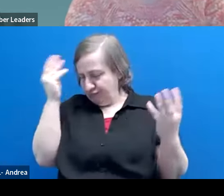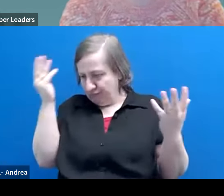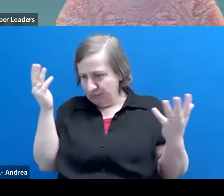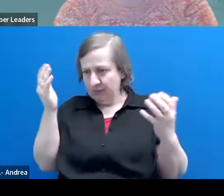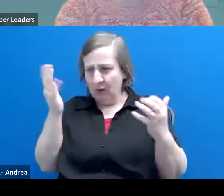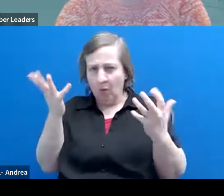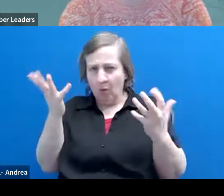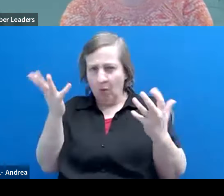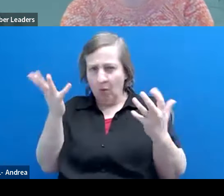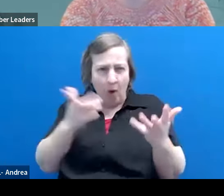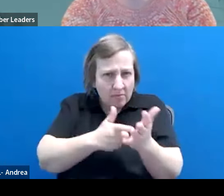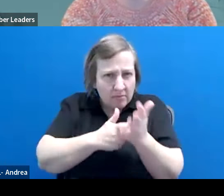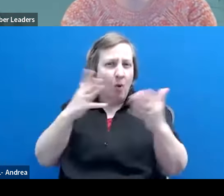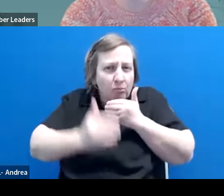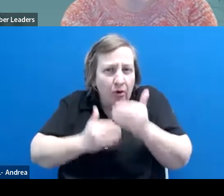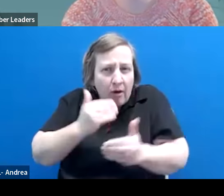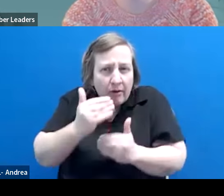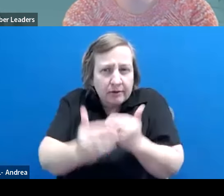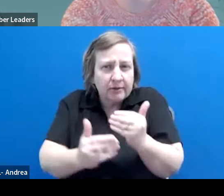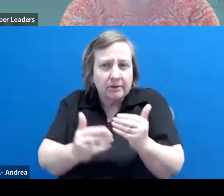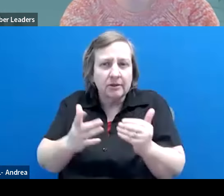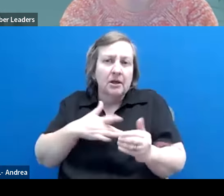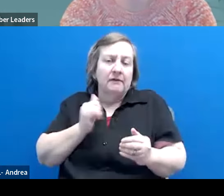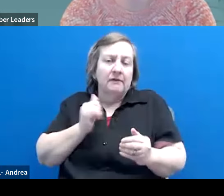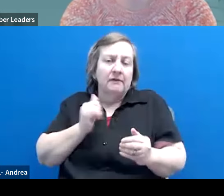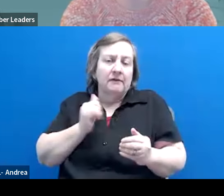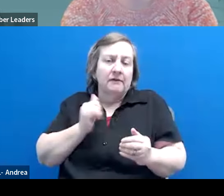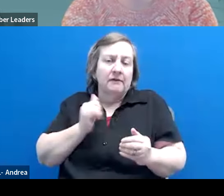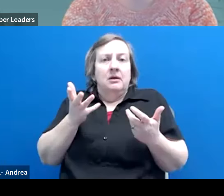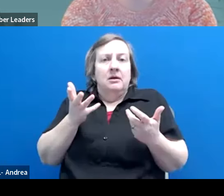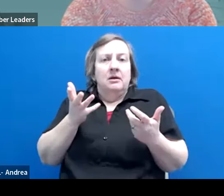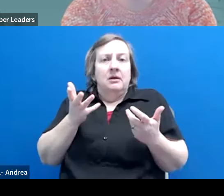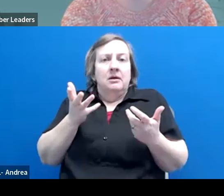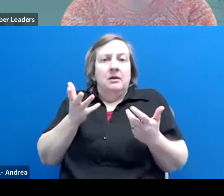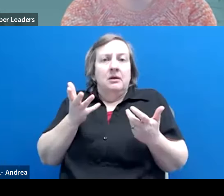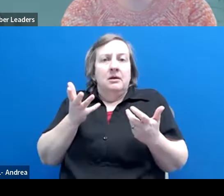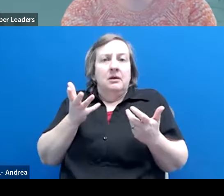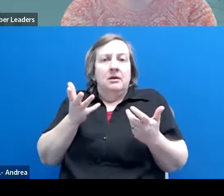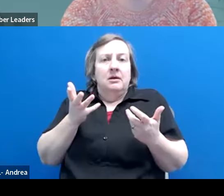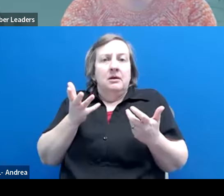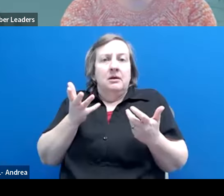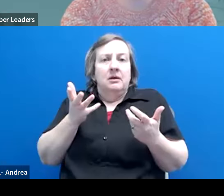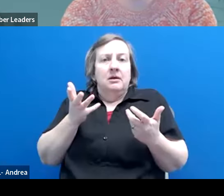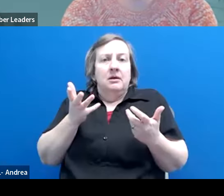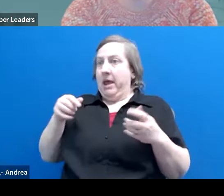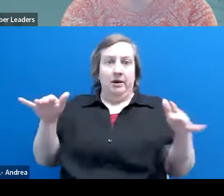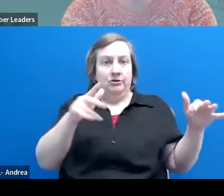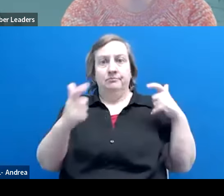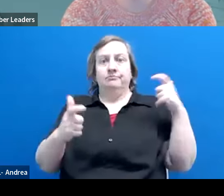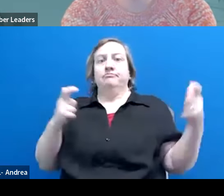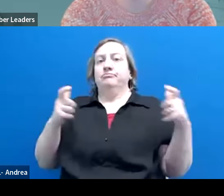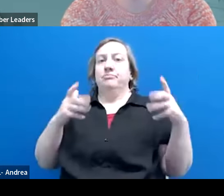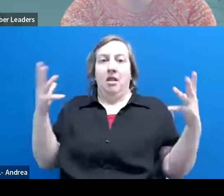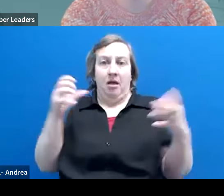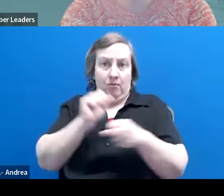or a process, because I do feel like there's already, there's a lot for us to manage in this huge work. And I think we